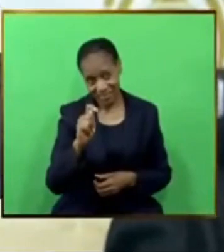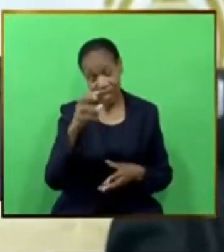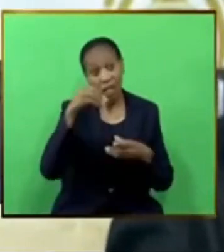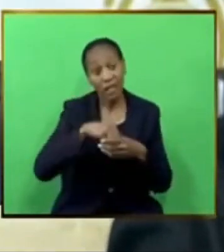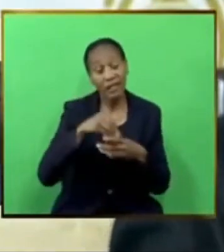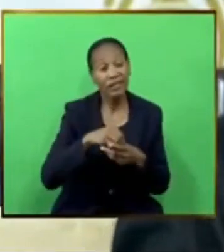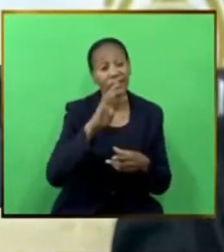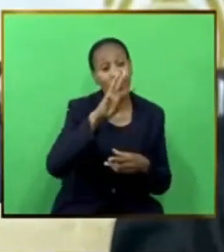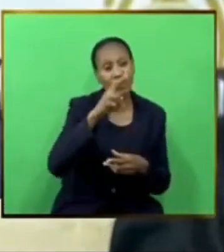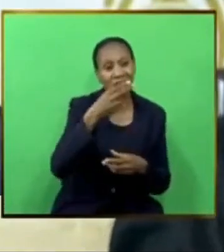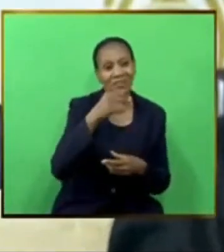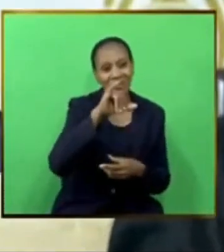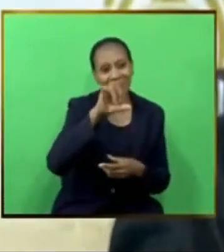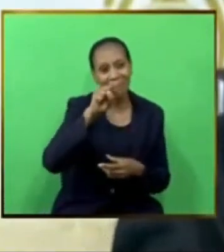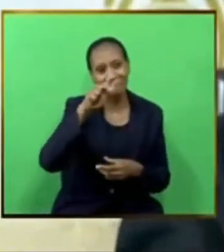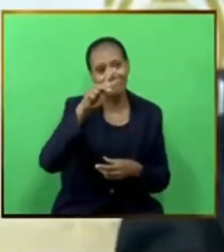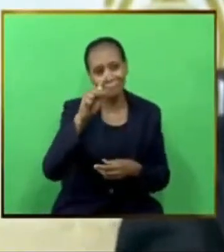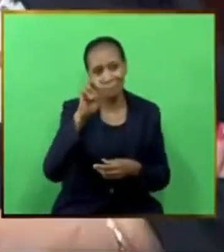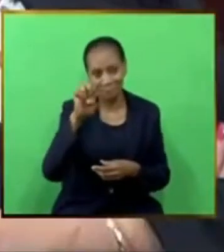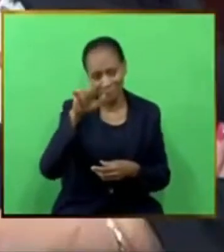including whiskey, bafowethu,